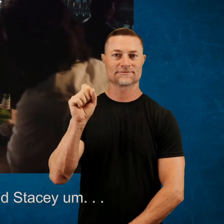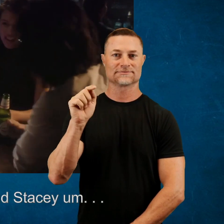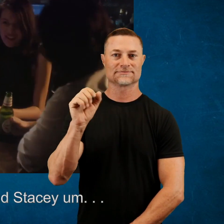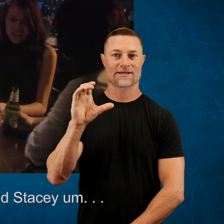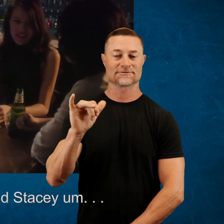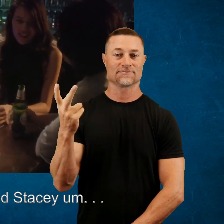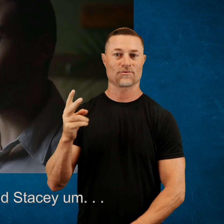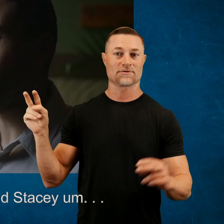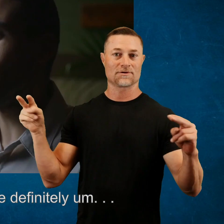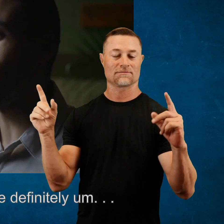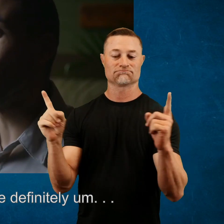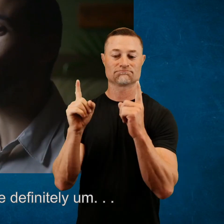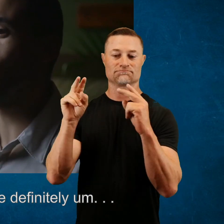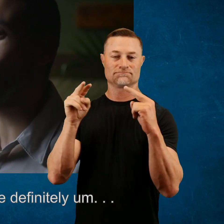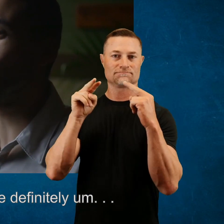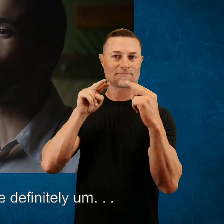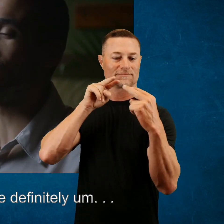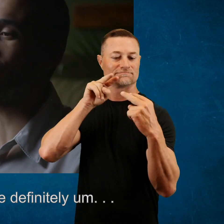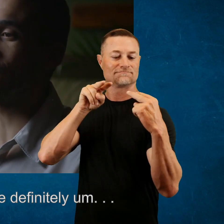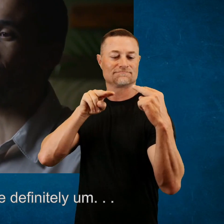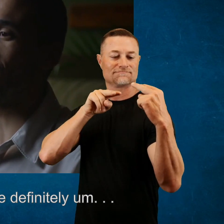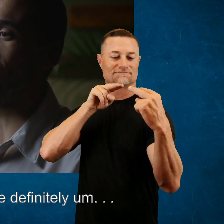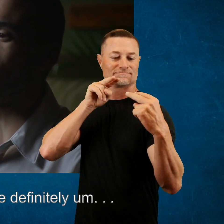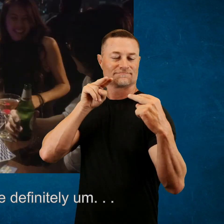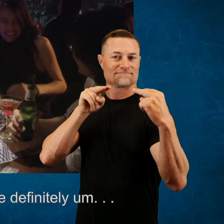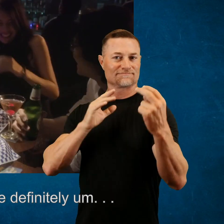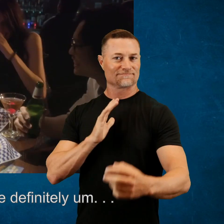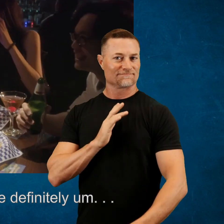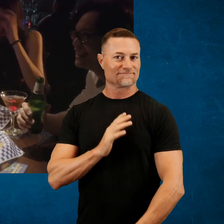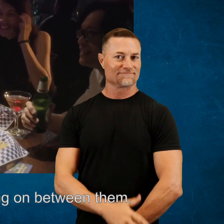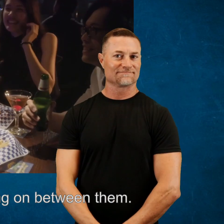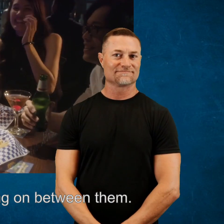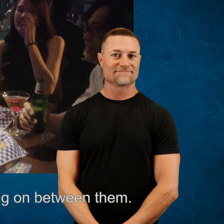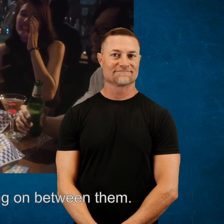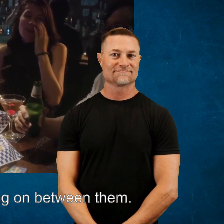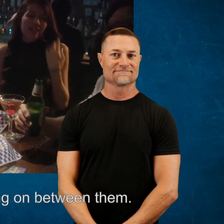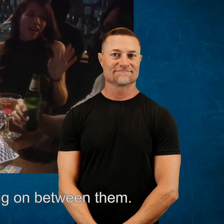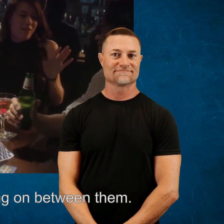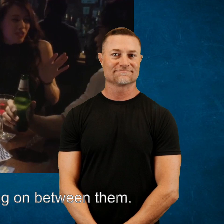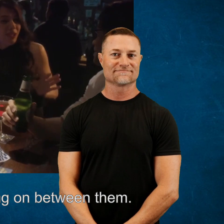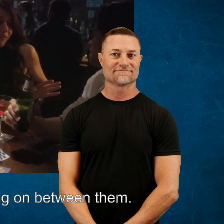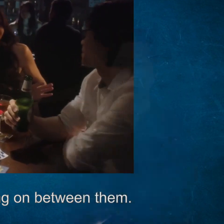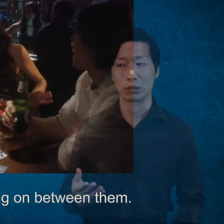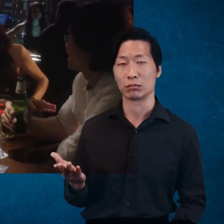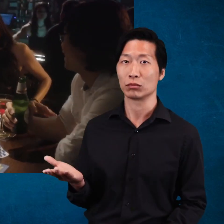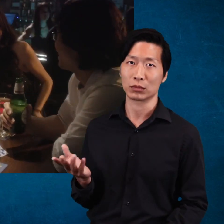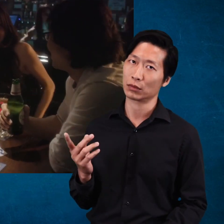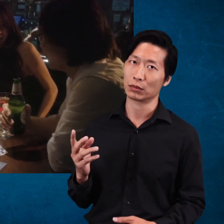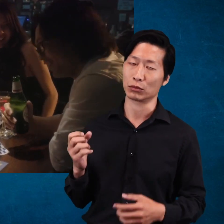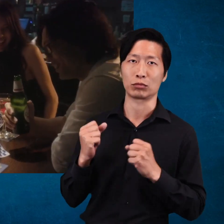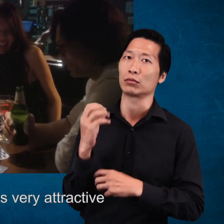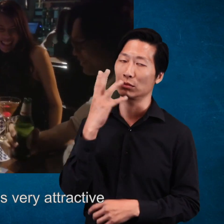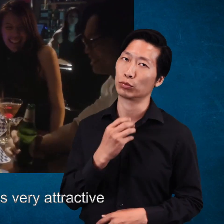Jordan and Stacy, both of them were definitely, something was going on between them. The times that you come to chemistry